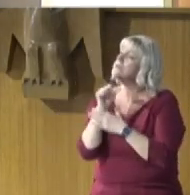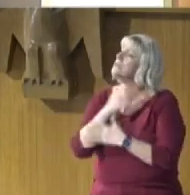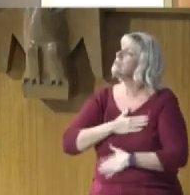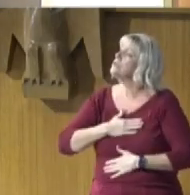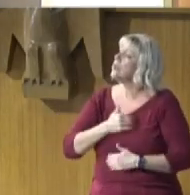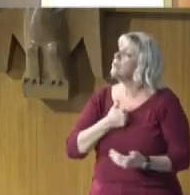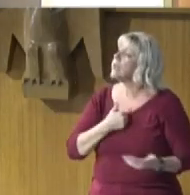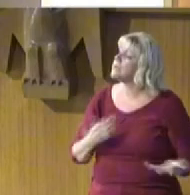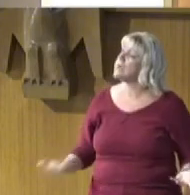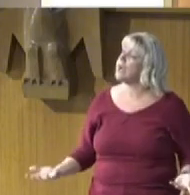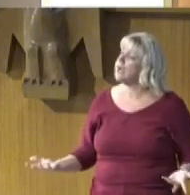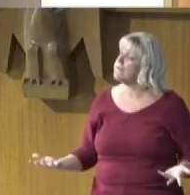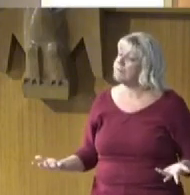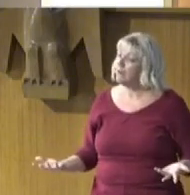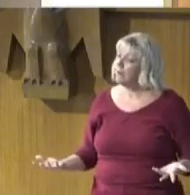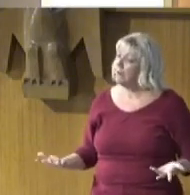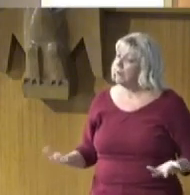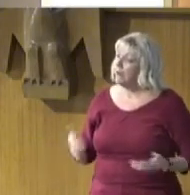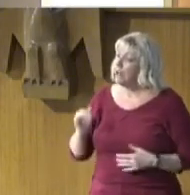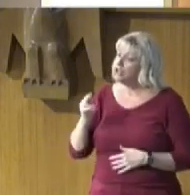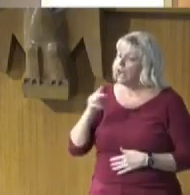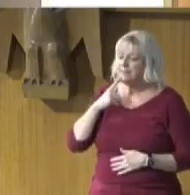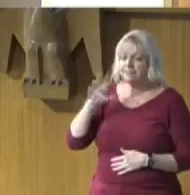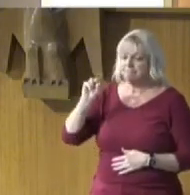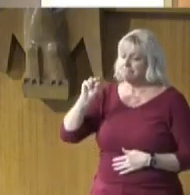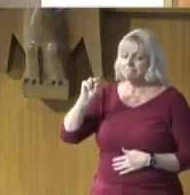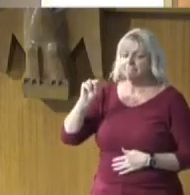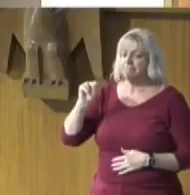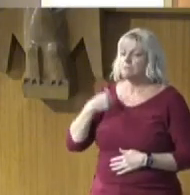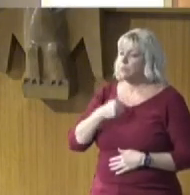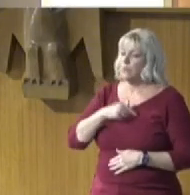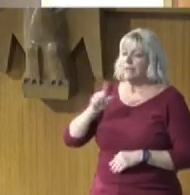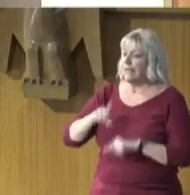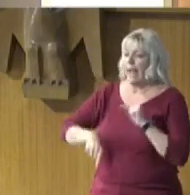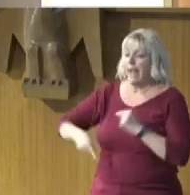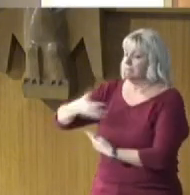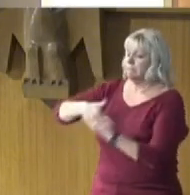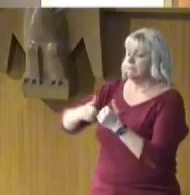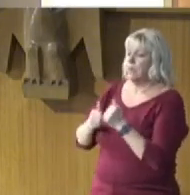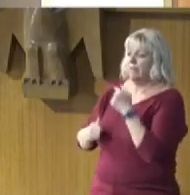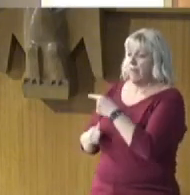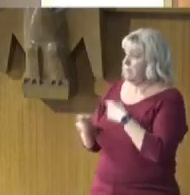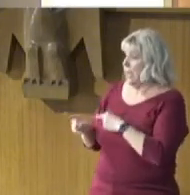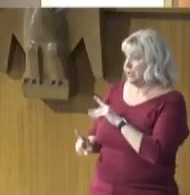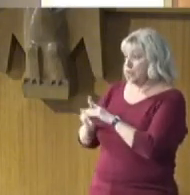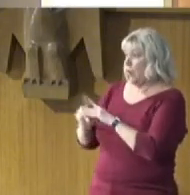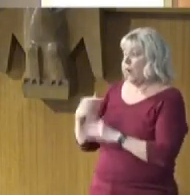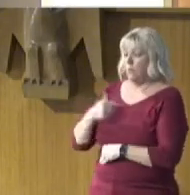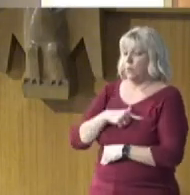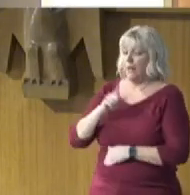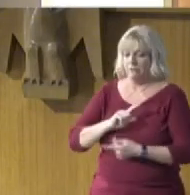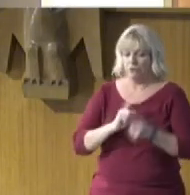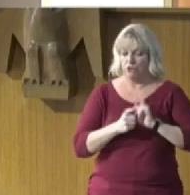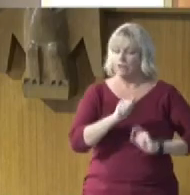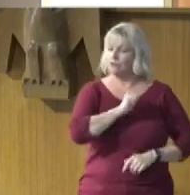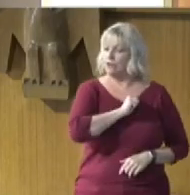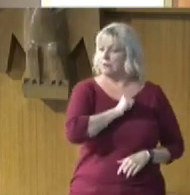myself. And John says, nope, we can't be anywhere near them. If they show up, we have to change who we are.